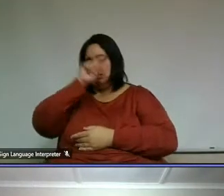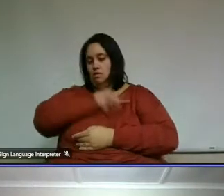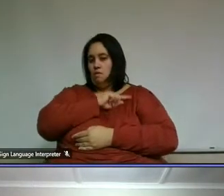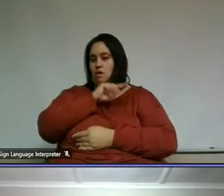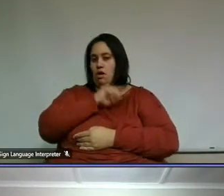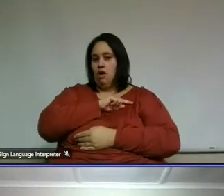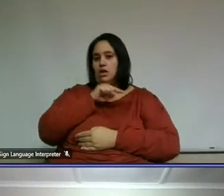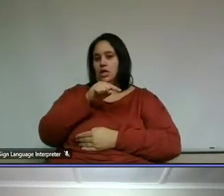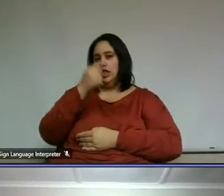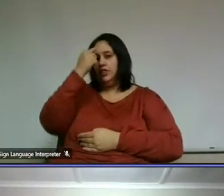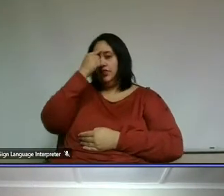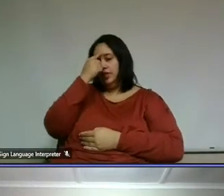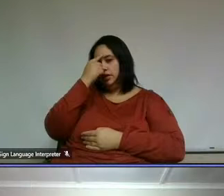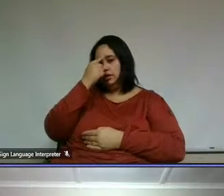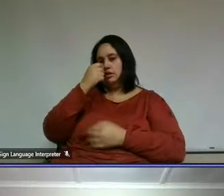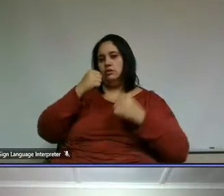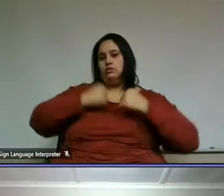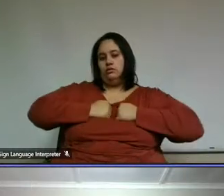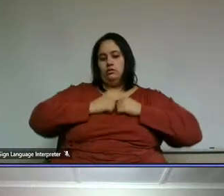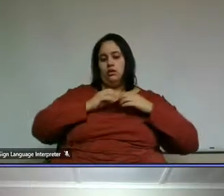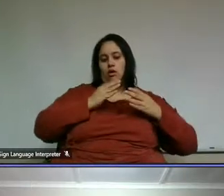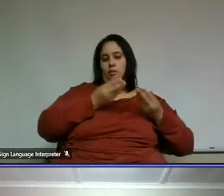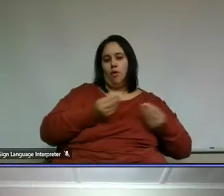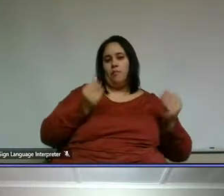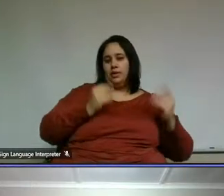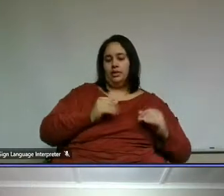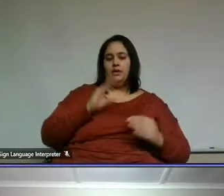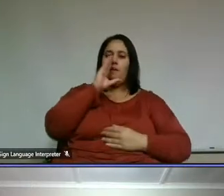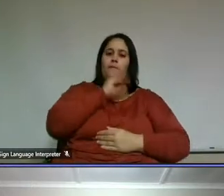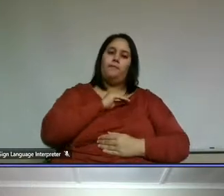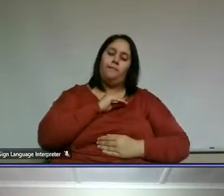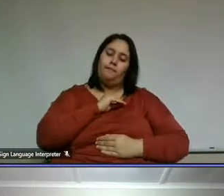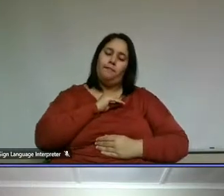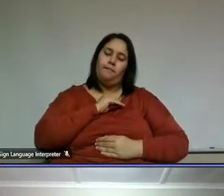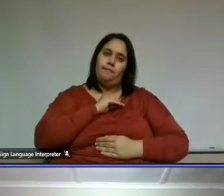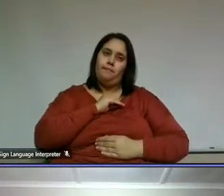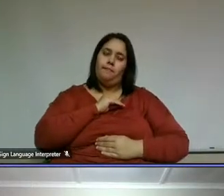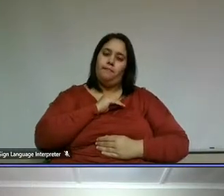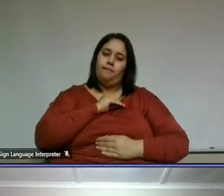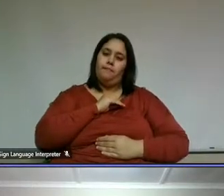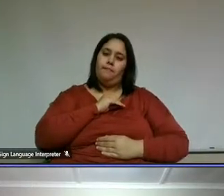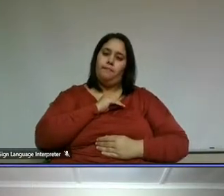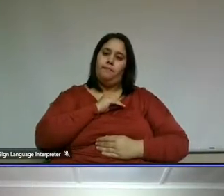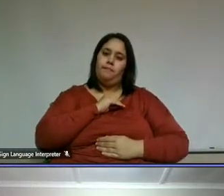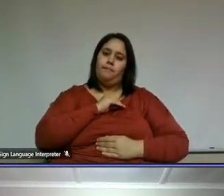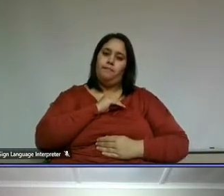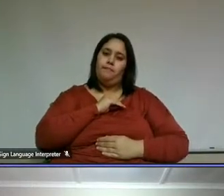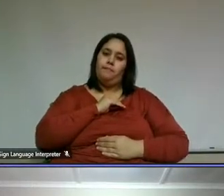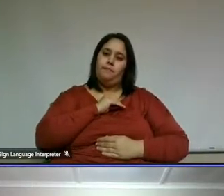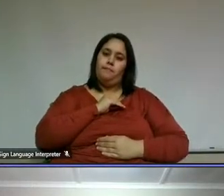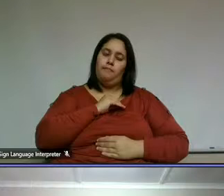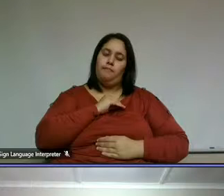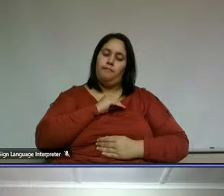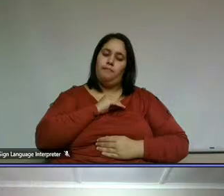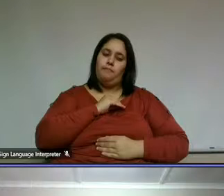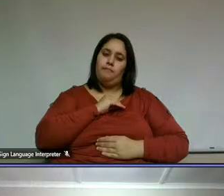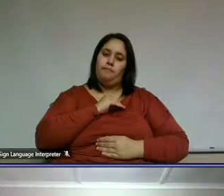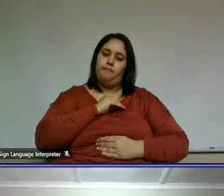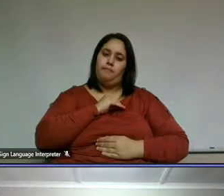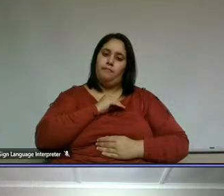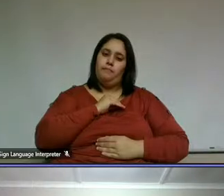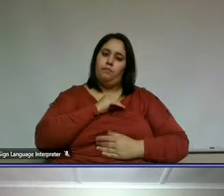that he thinks his property should not be why he refuses to